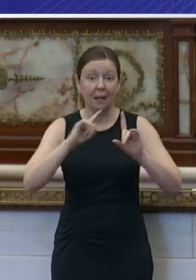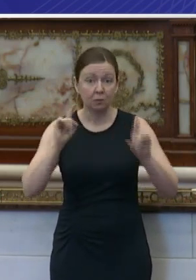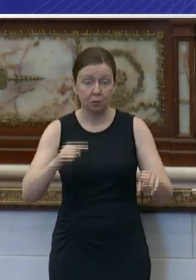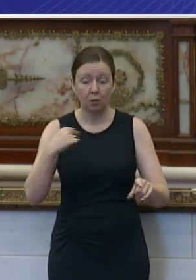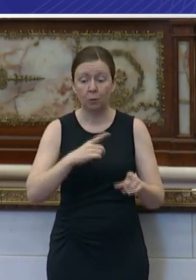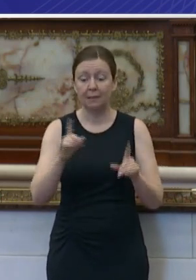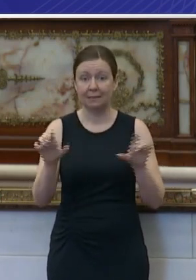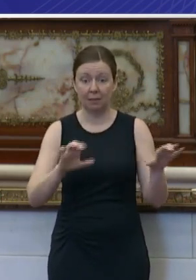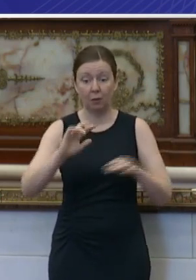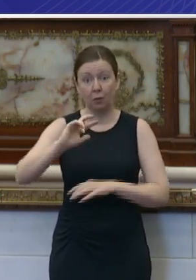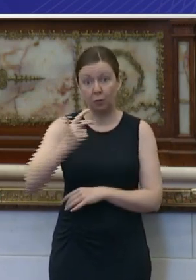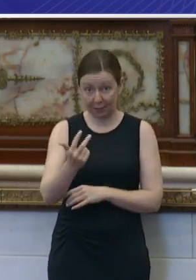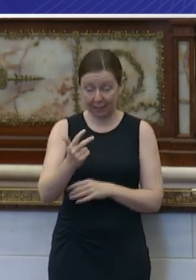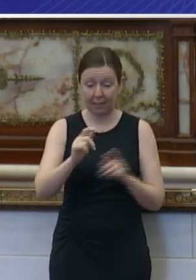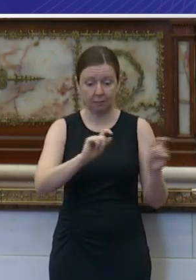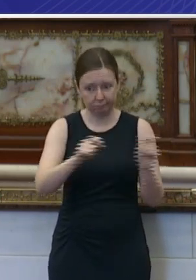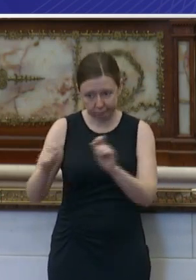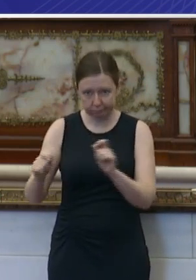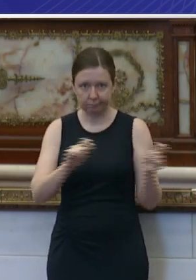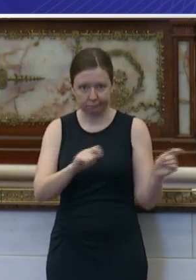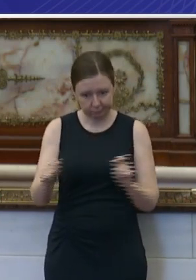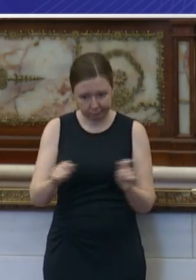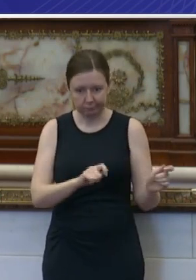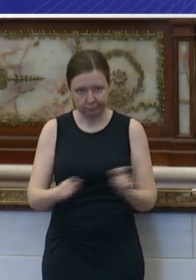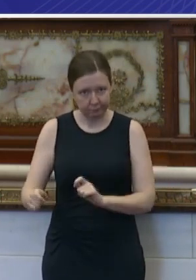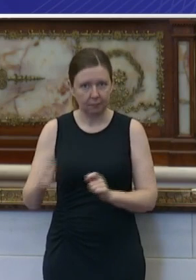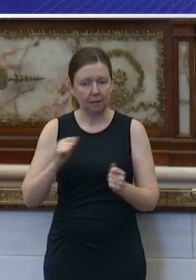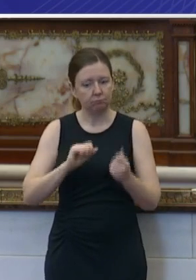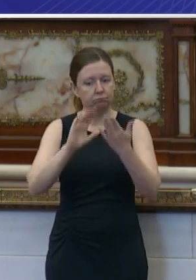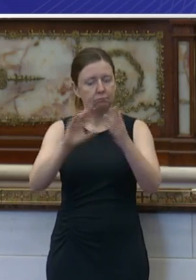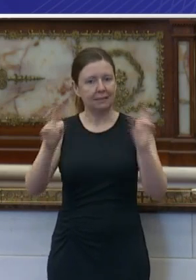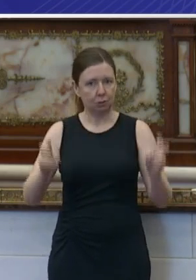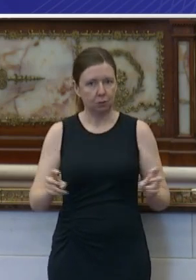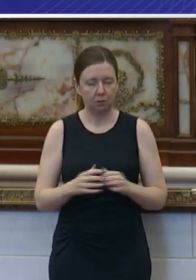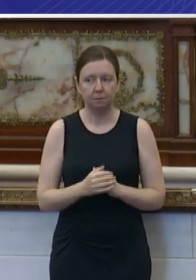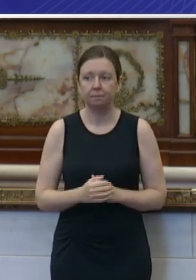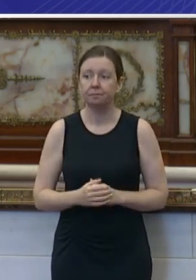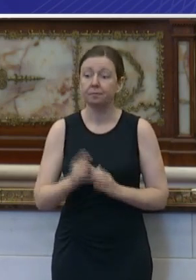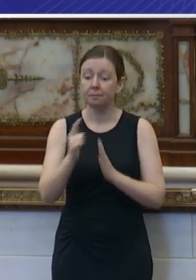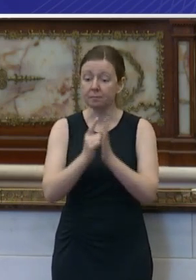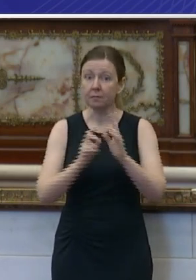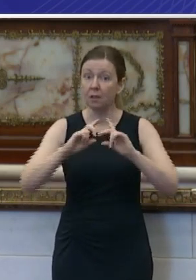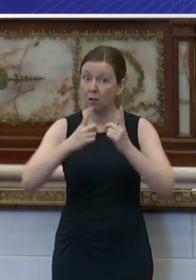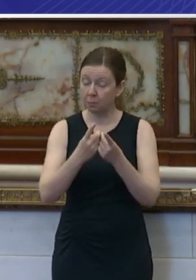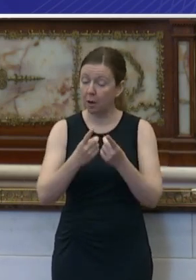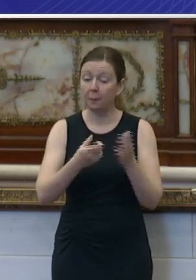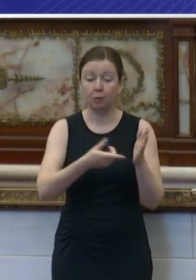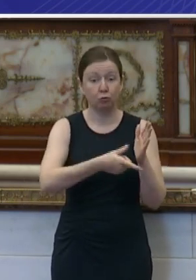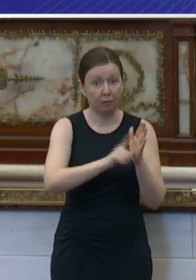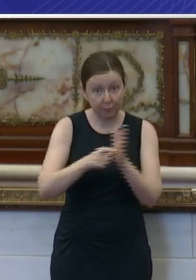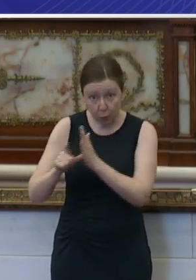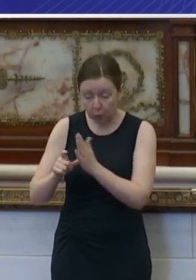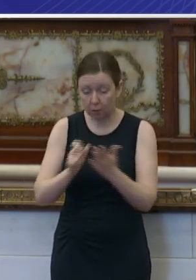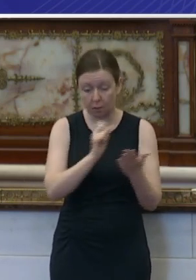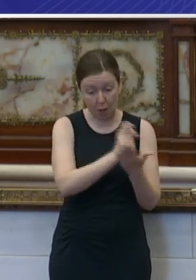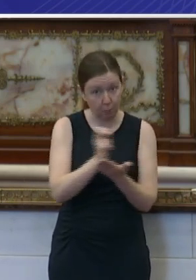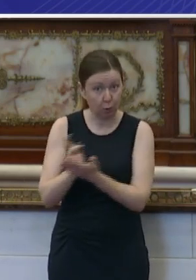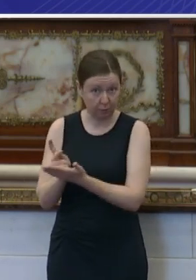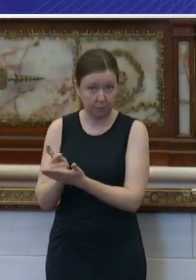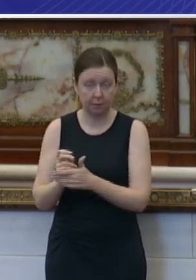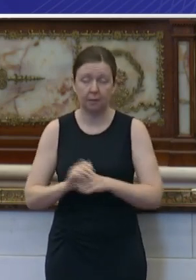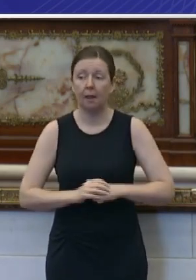through 3 rounds of amendments that I believe adequately address these issues they raised. The Law Department has reviewed and approved these